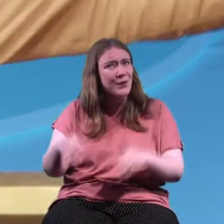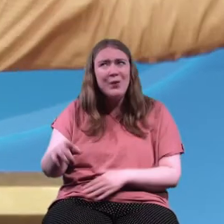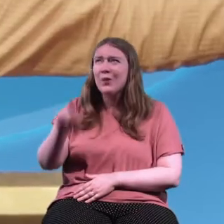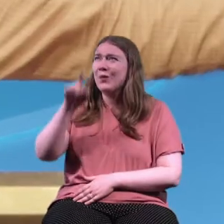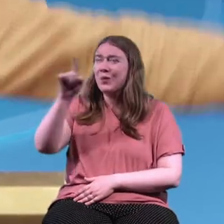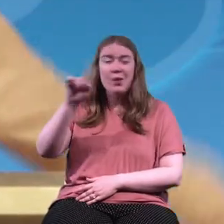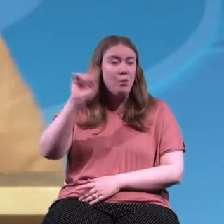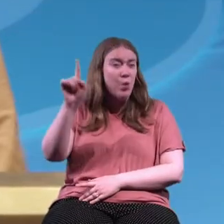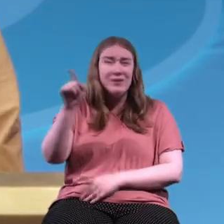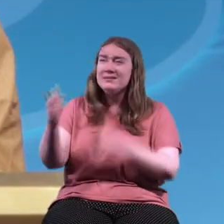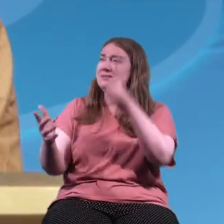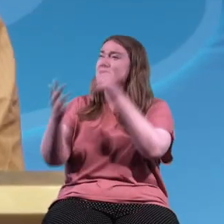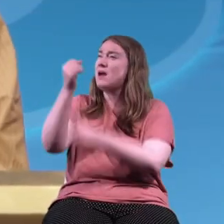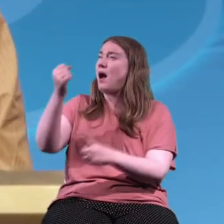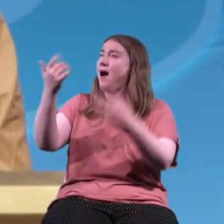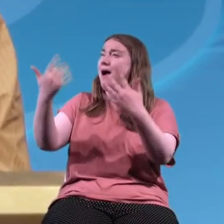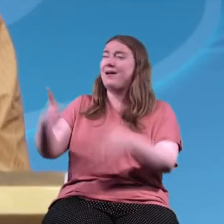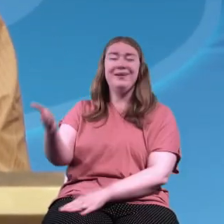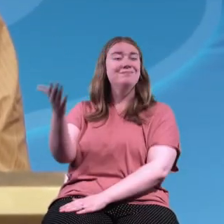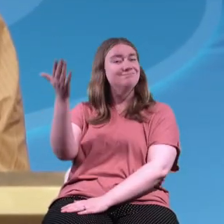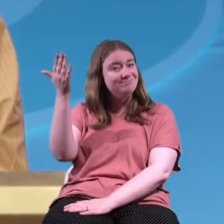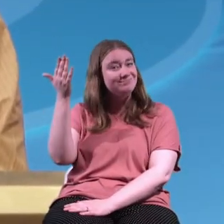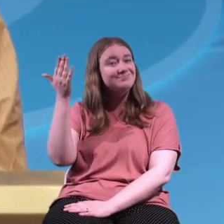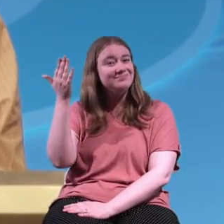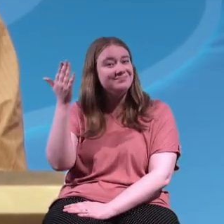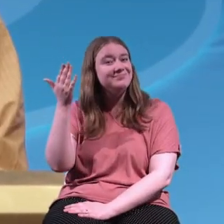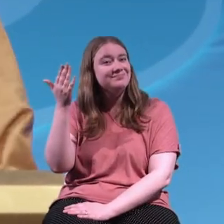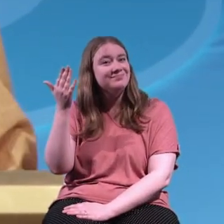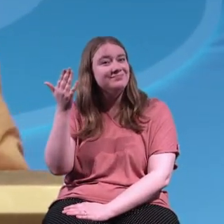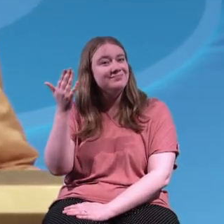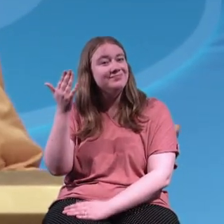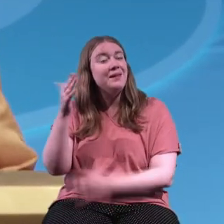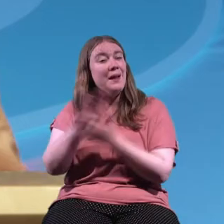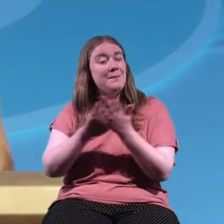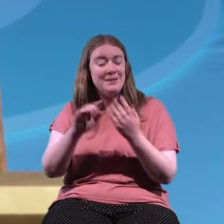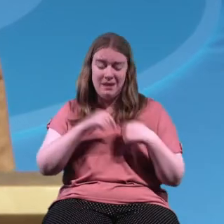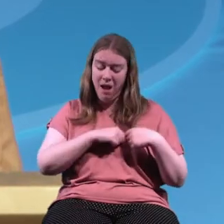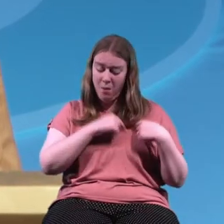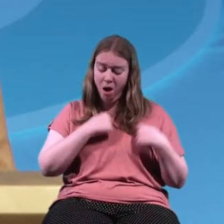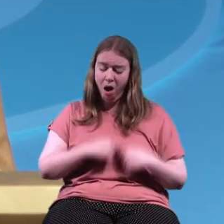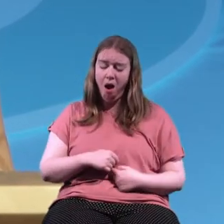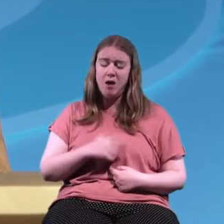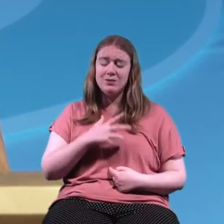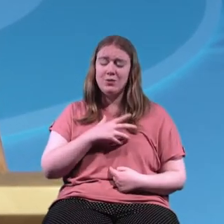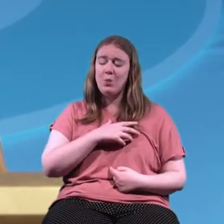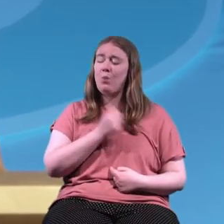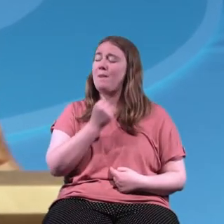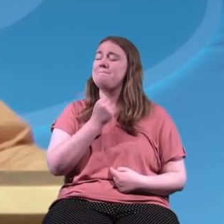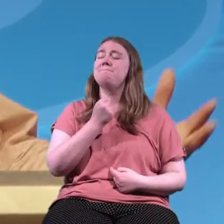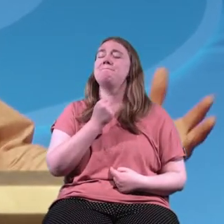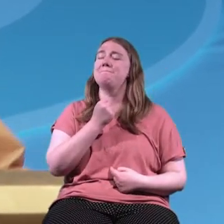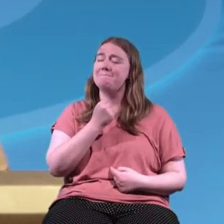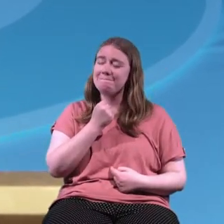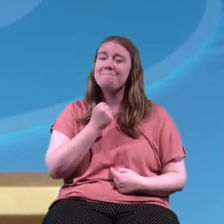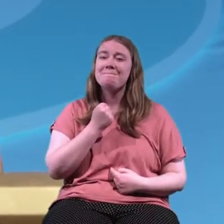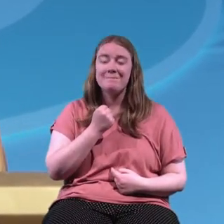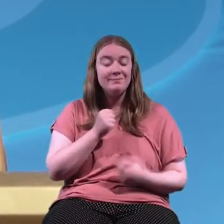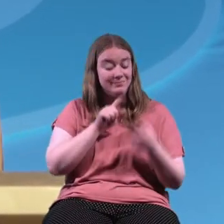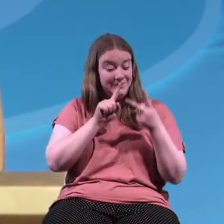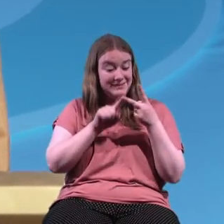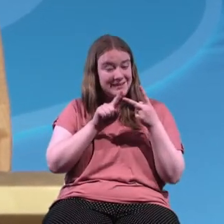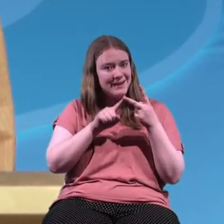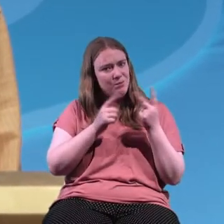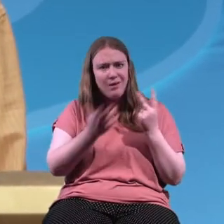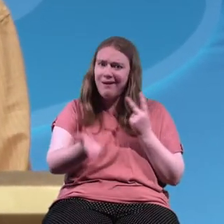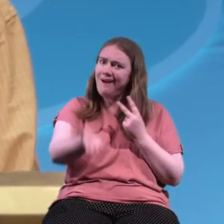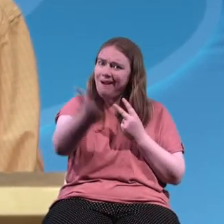ourselves what he has done in a way that captures our hearts. Come and sing. And then secondly, come and